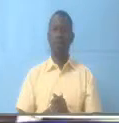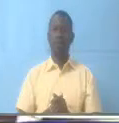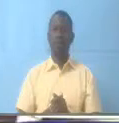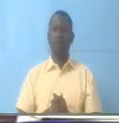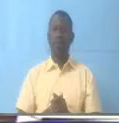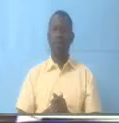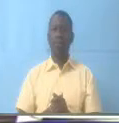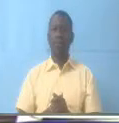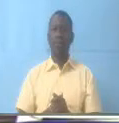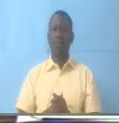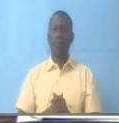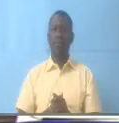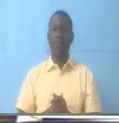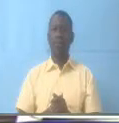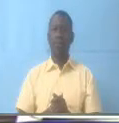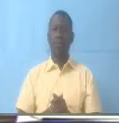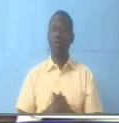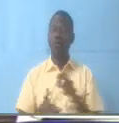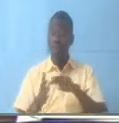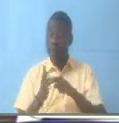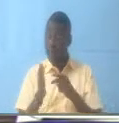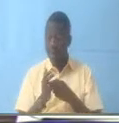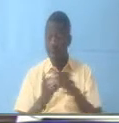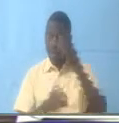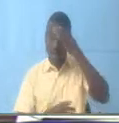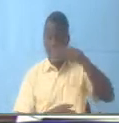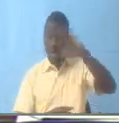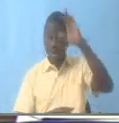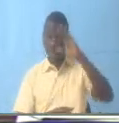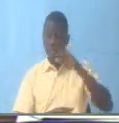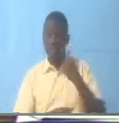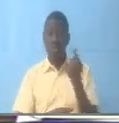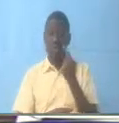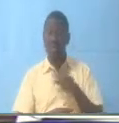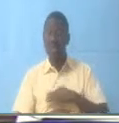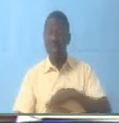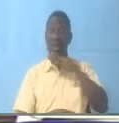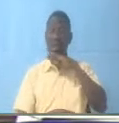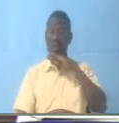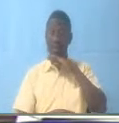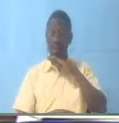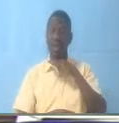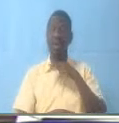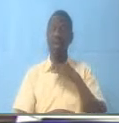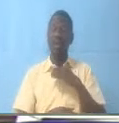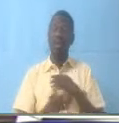jóge. So the commission was just satisfied to